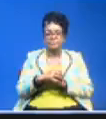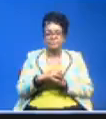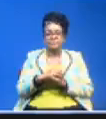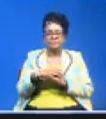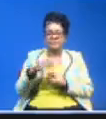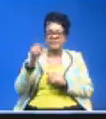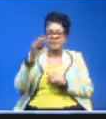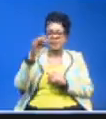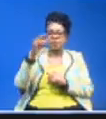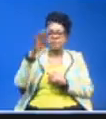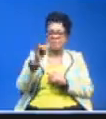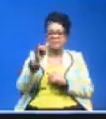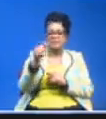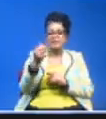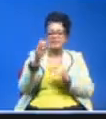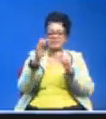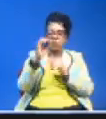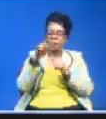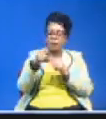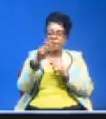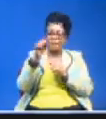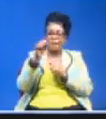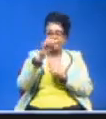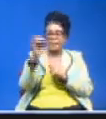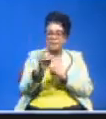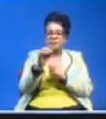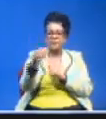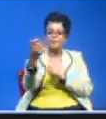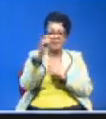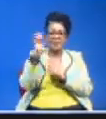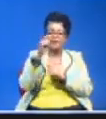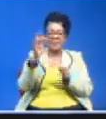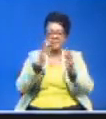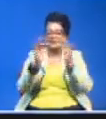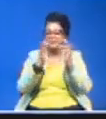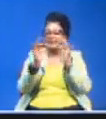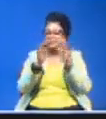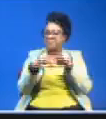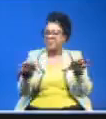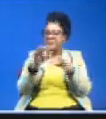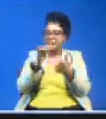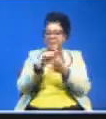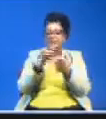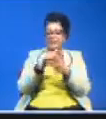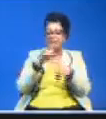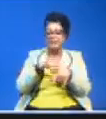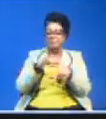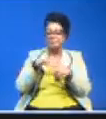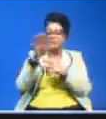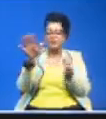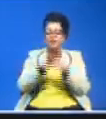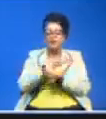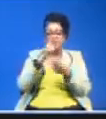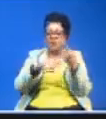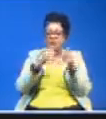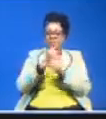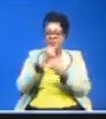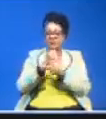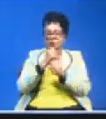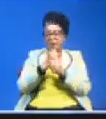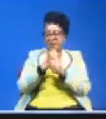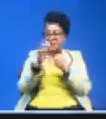Starlink amassed a 0.5% share of Kenya's internet market. This is during its first full year of operation in the